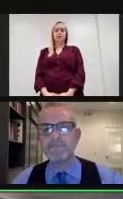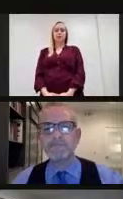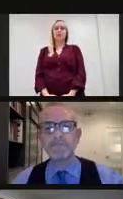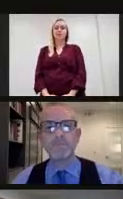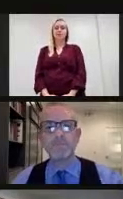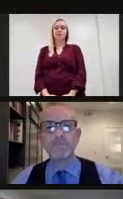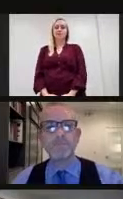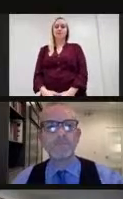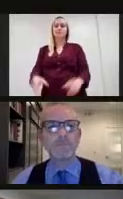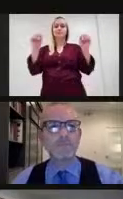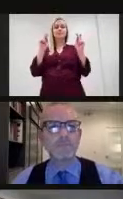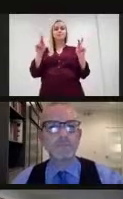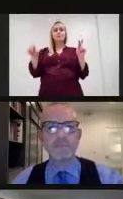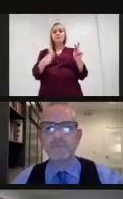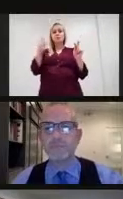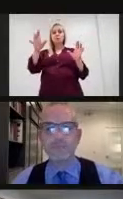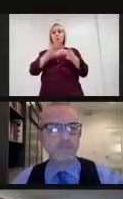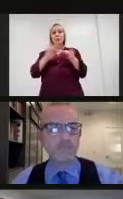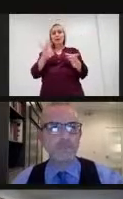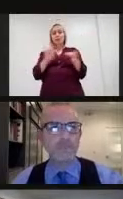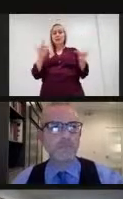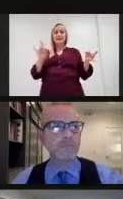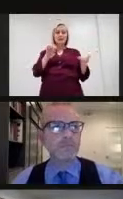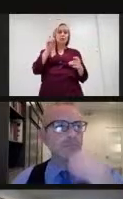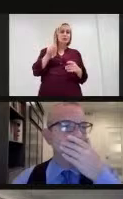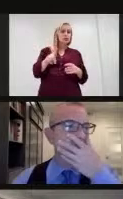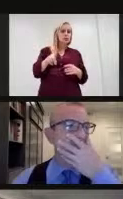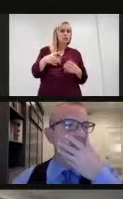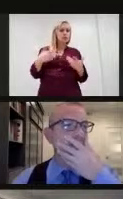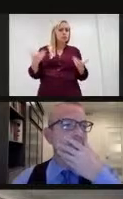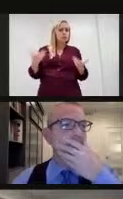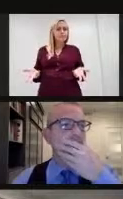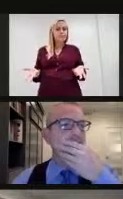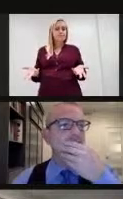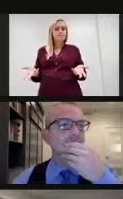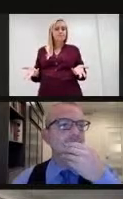All right, other questions or comments?